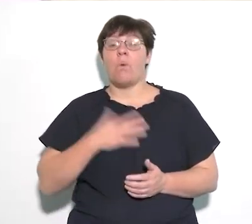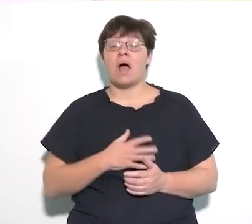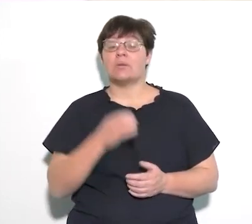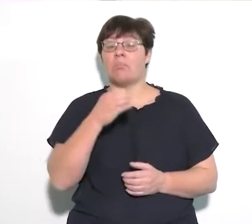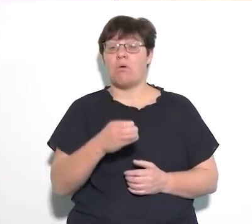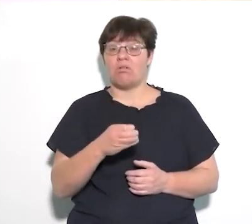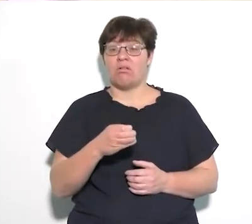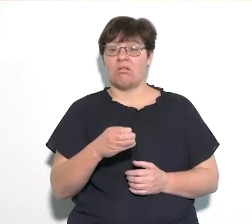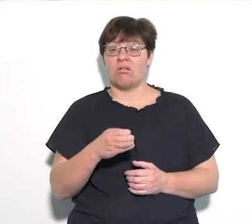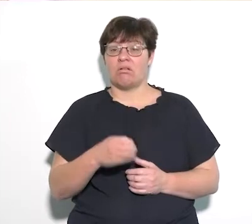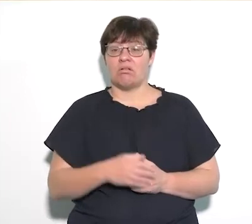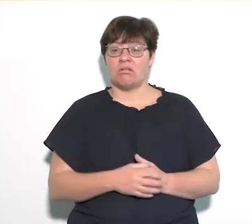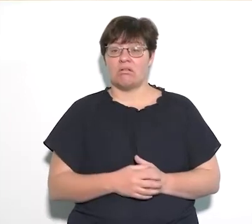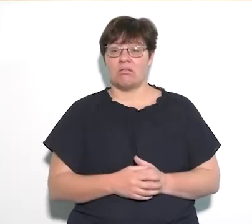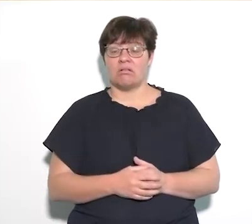get the ball